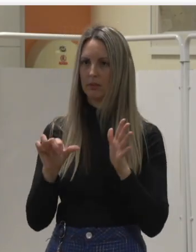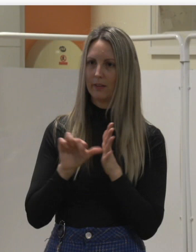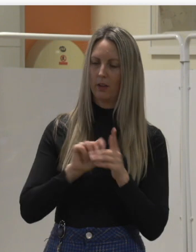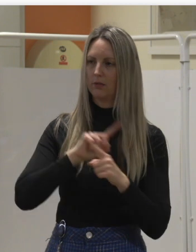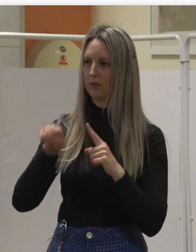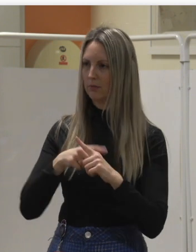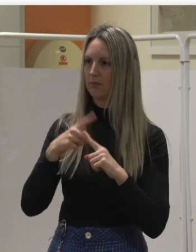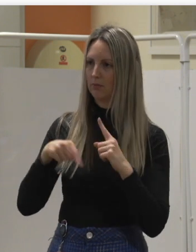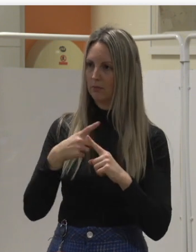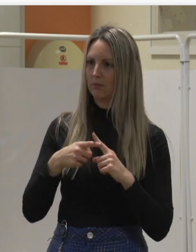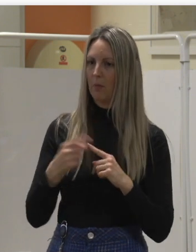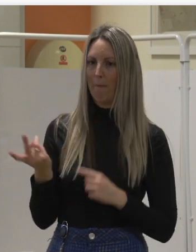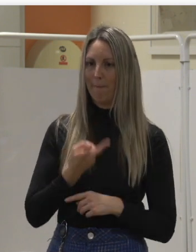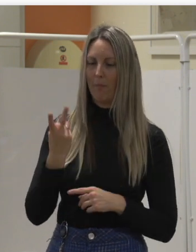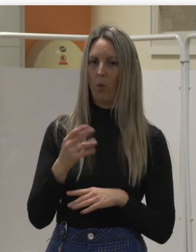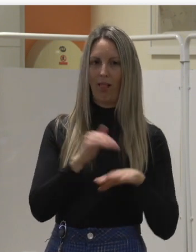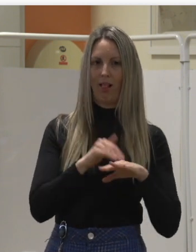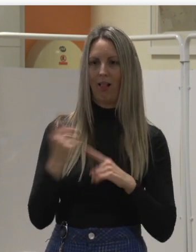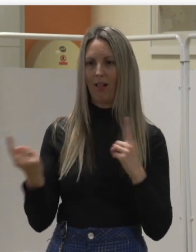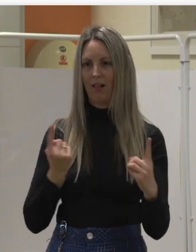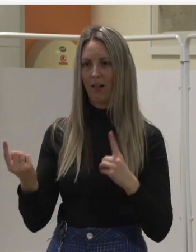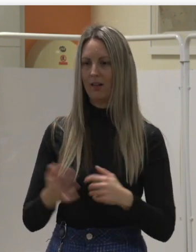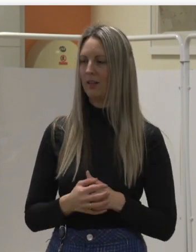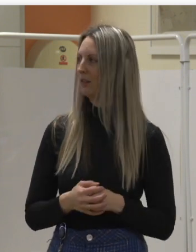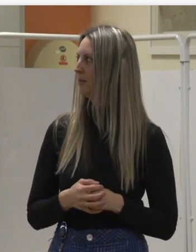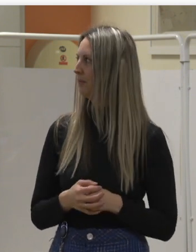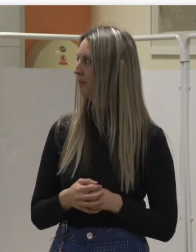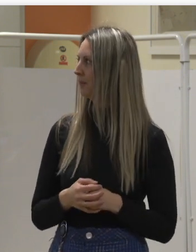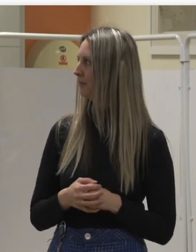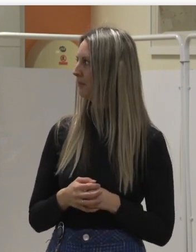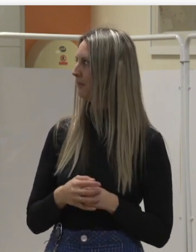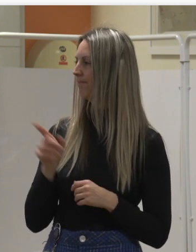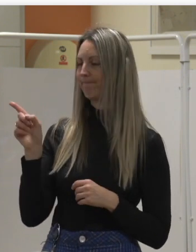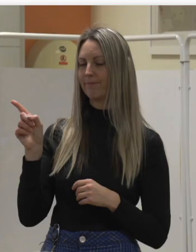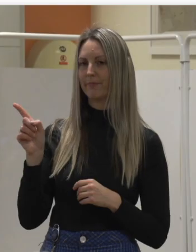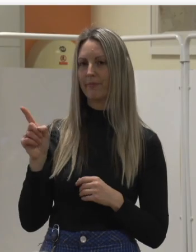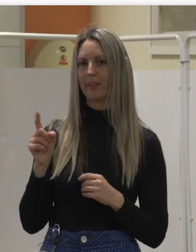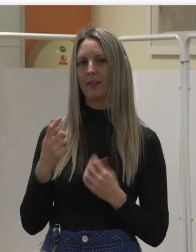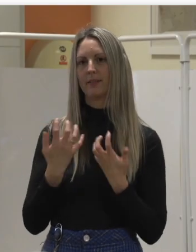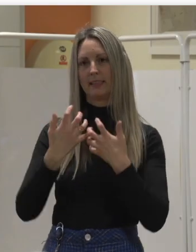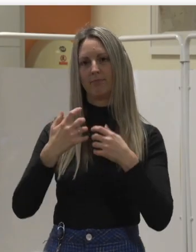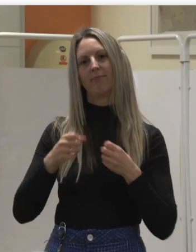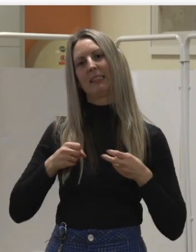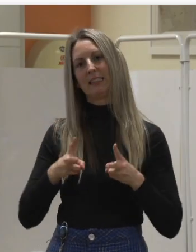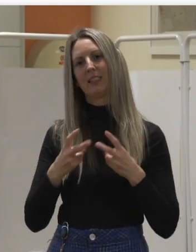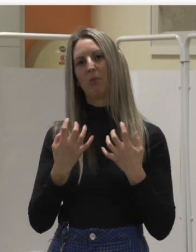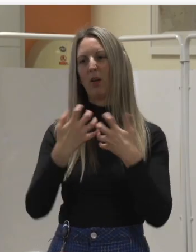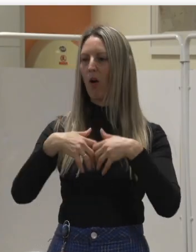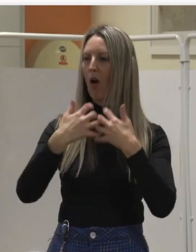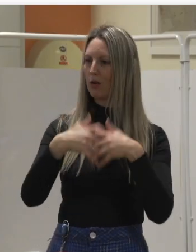one amplifies the other. So you can see they're winding up each system and amplifying the